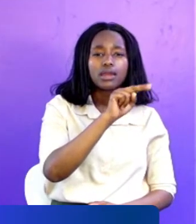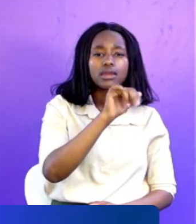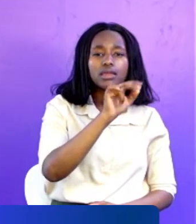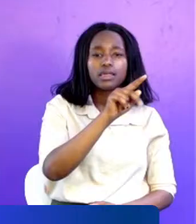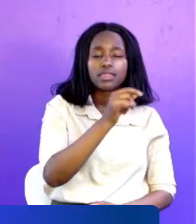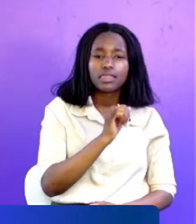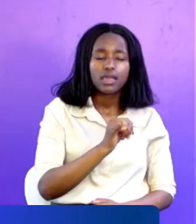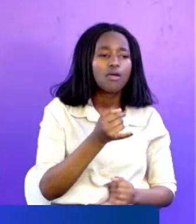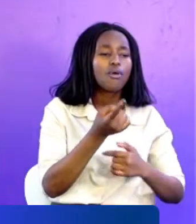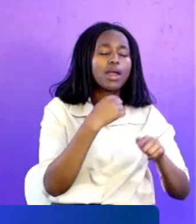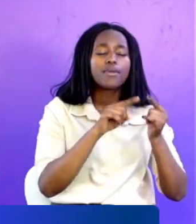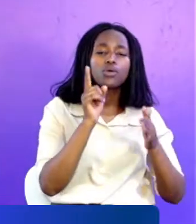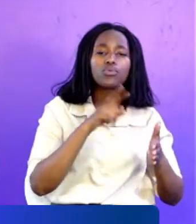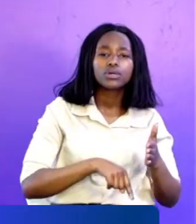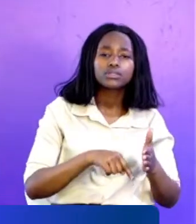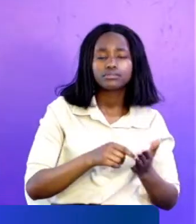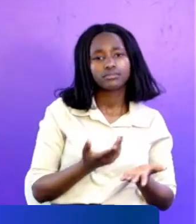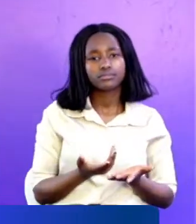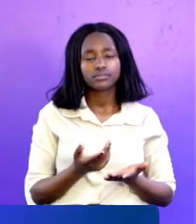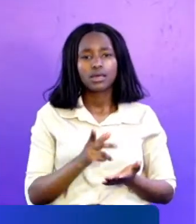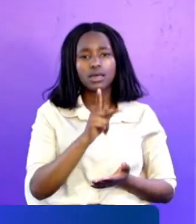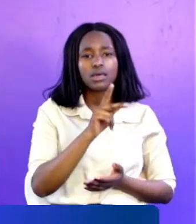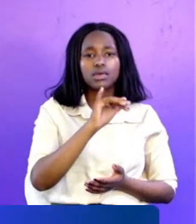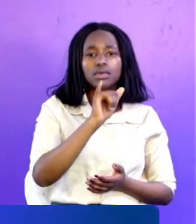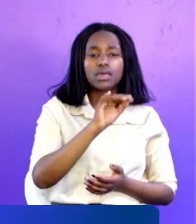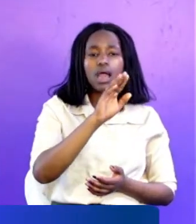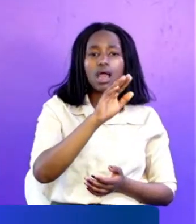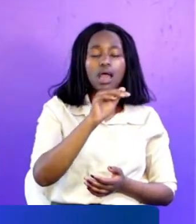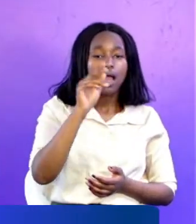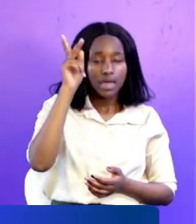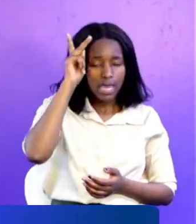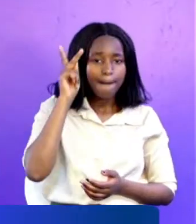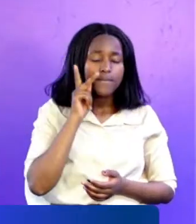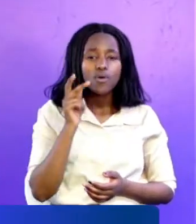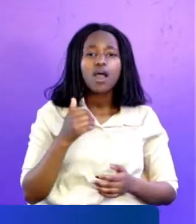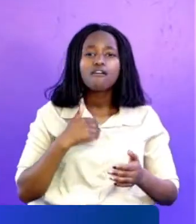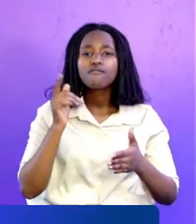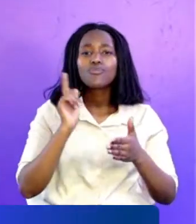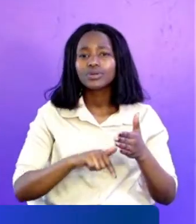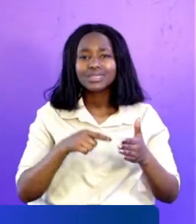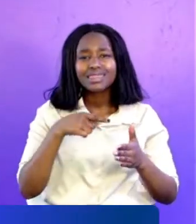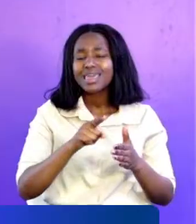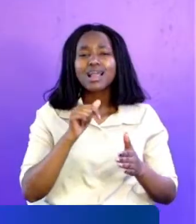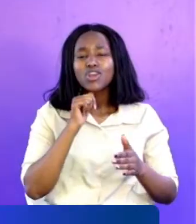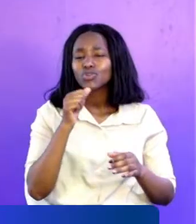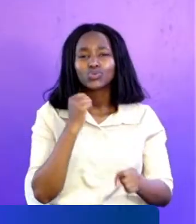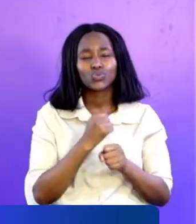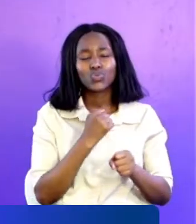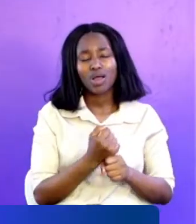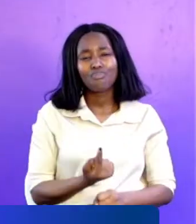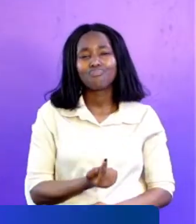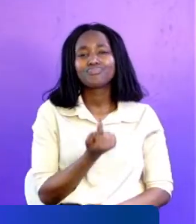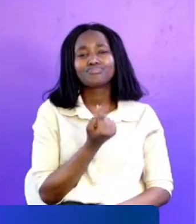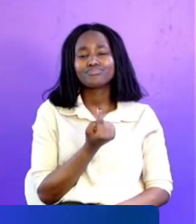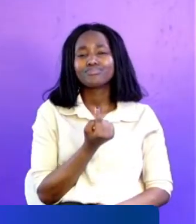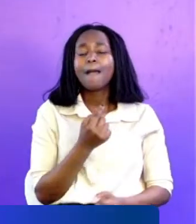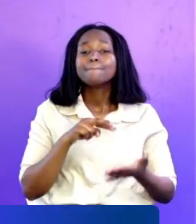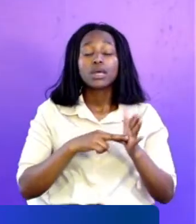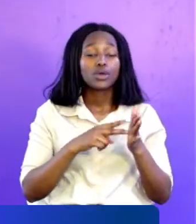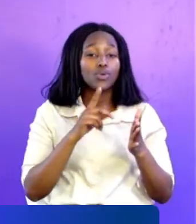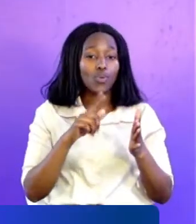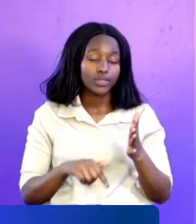economic block? Yeah. Kiambu could be tea, but Kiambu cannot work on its own. So if you look at this, if you